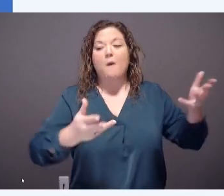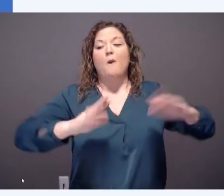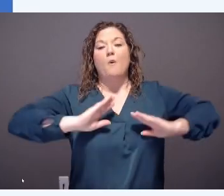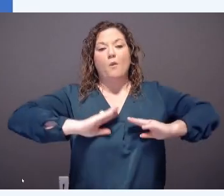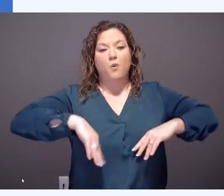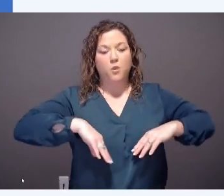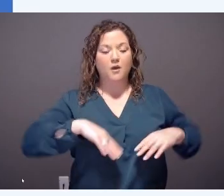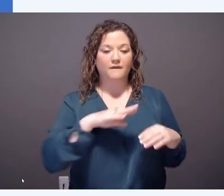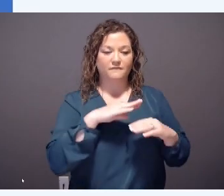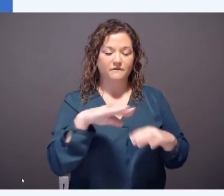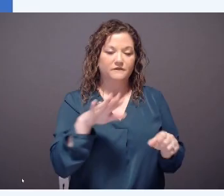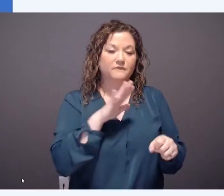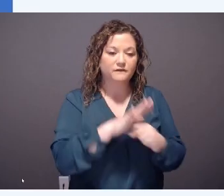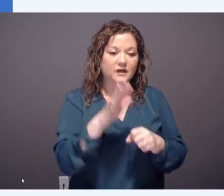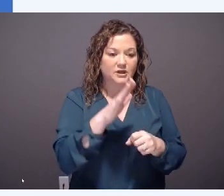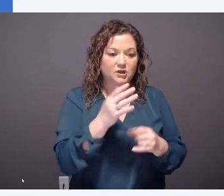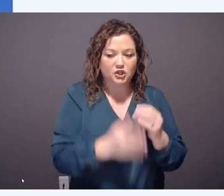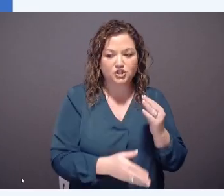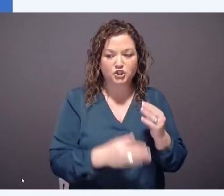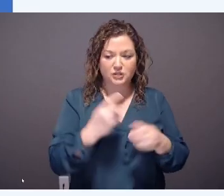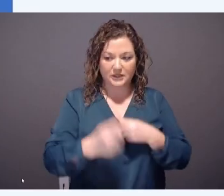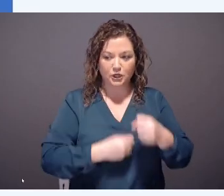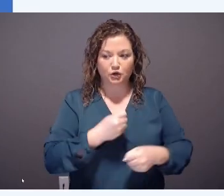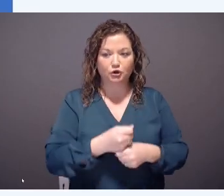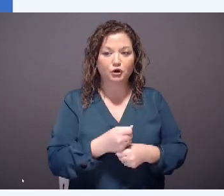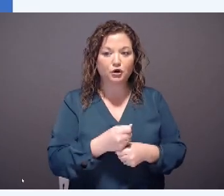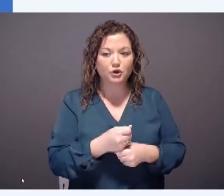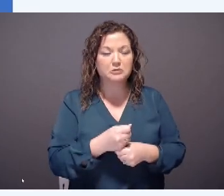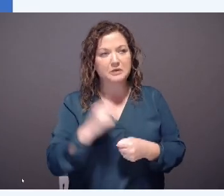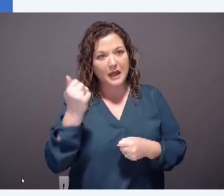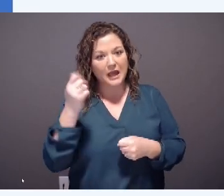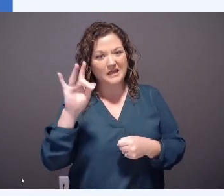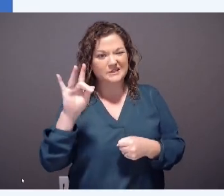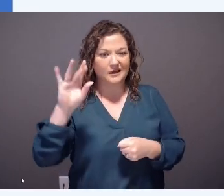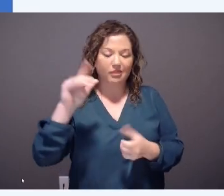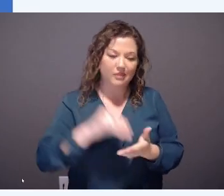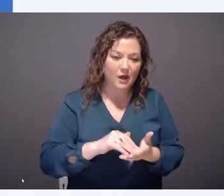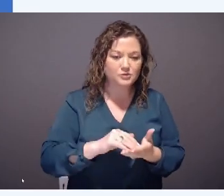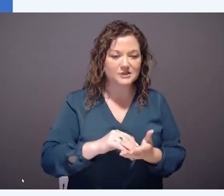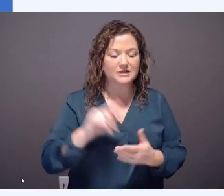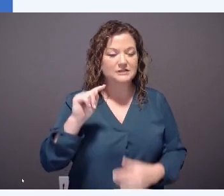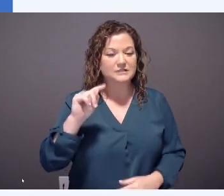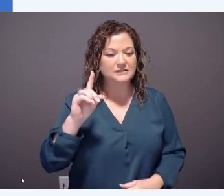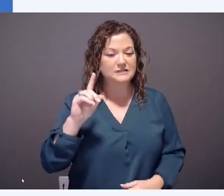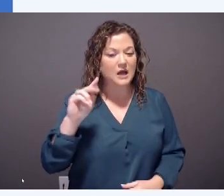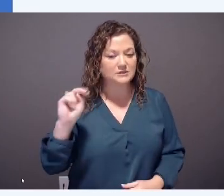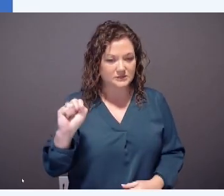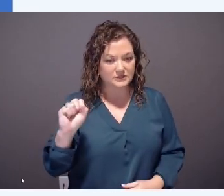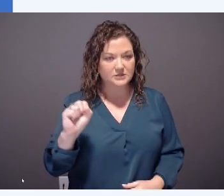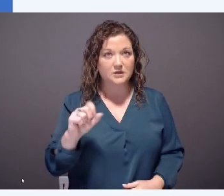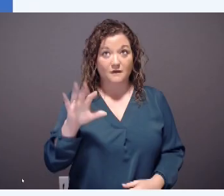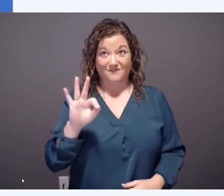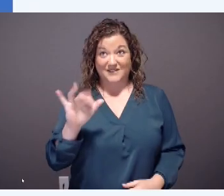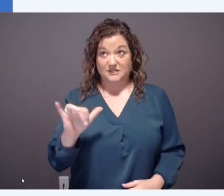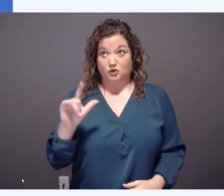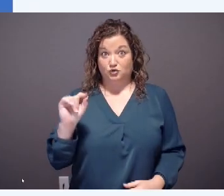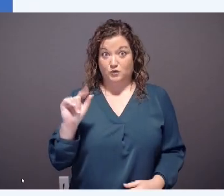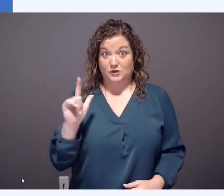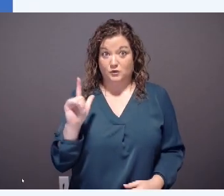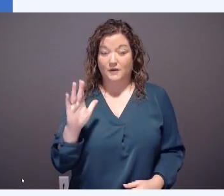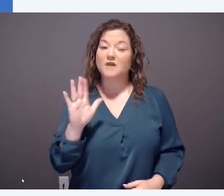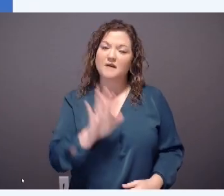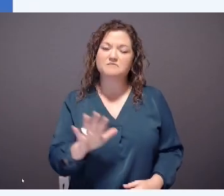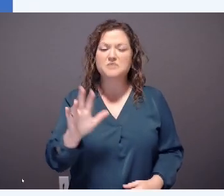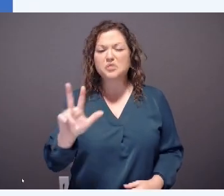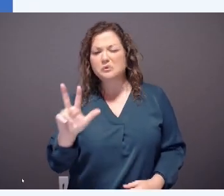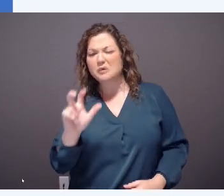about 318,000 tons. And for FY25, we're tracking to be around 300,000, maybe a little